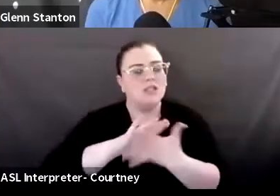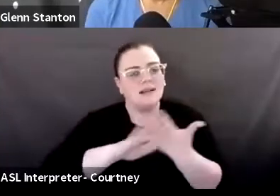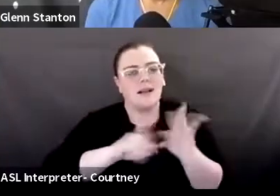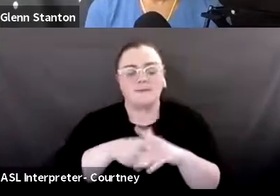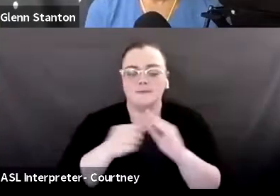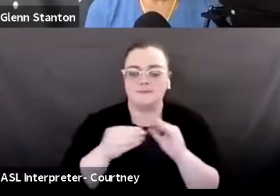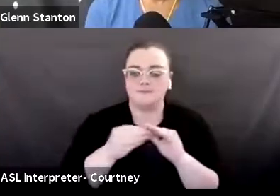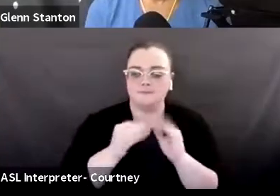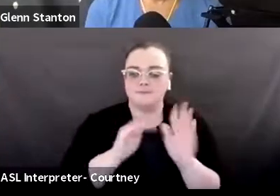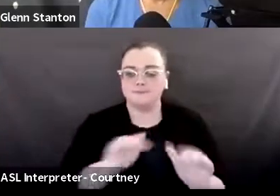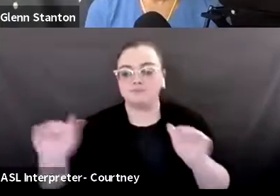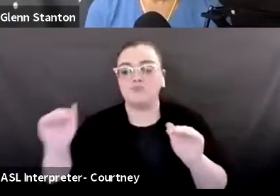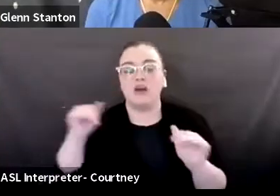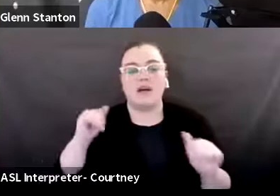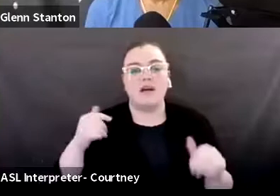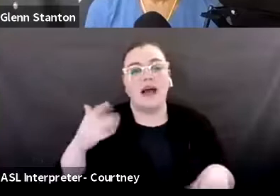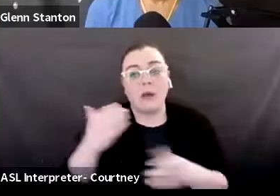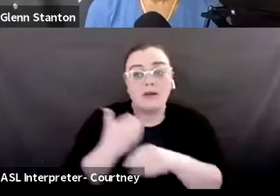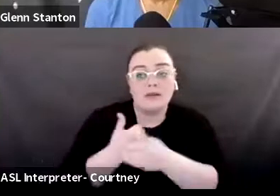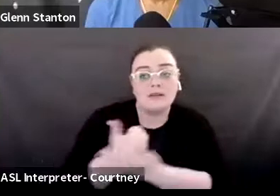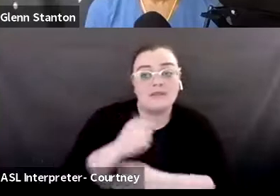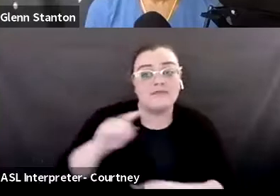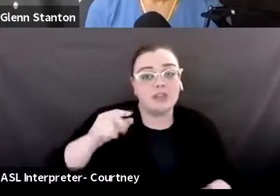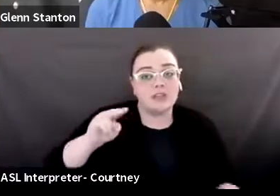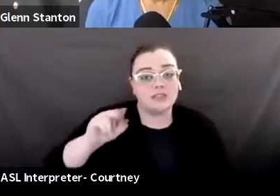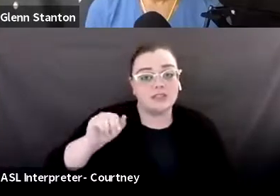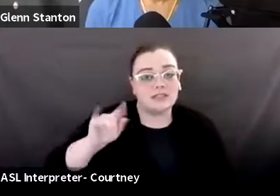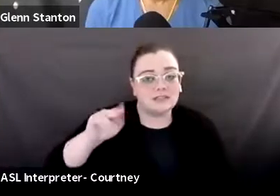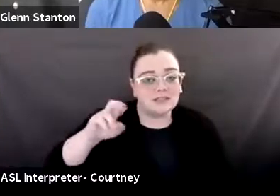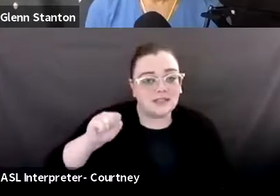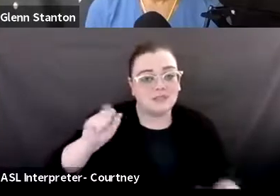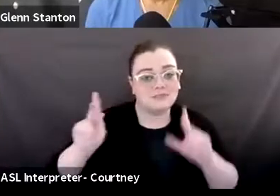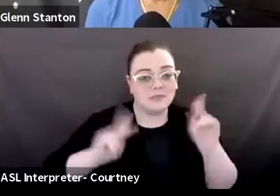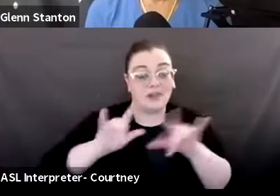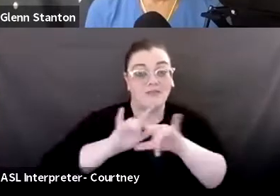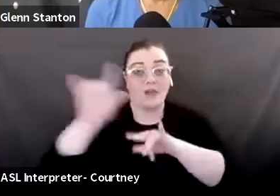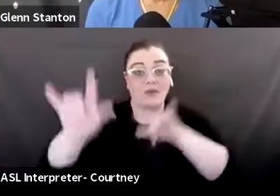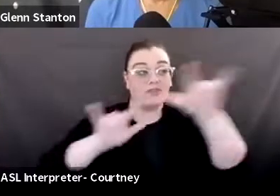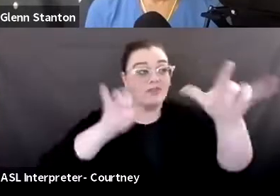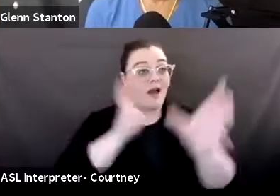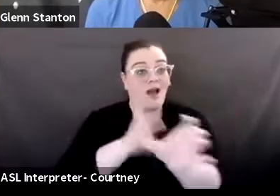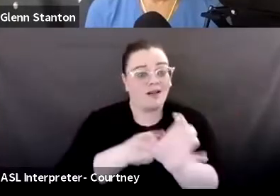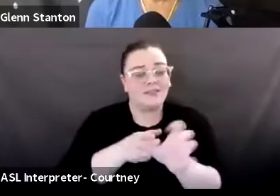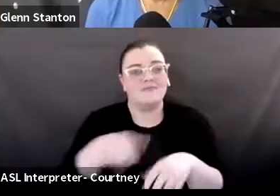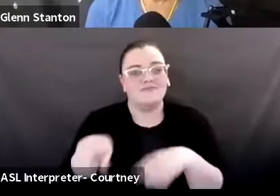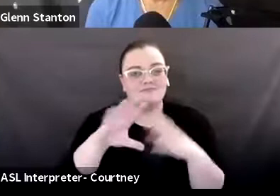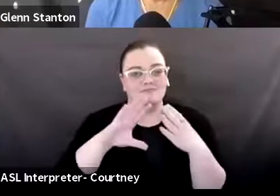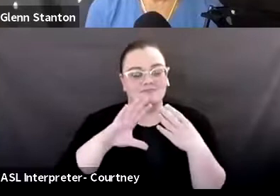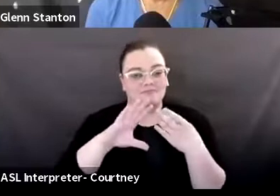all these First Nations people that were flown out to play villagers. A lot of them had never been on set before, and